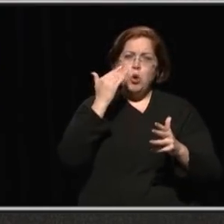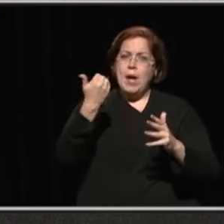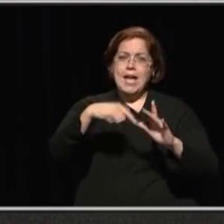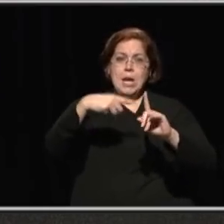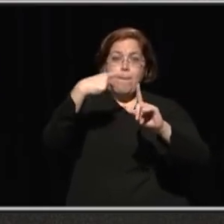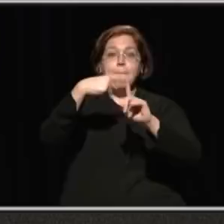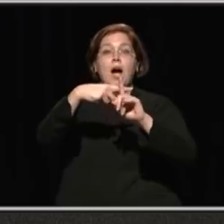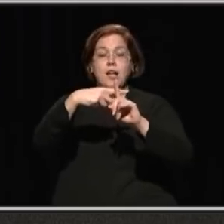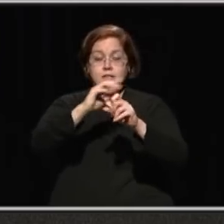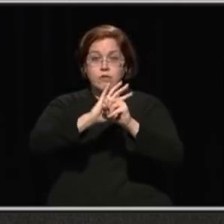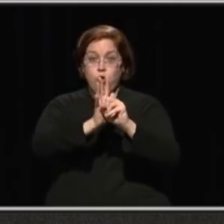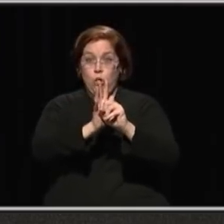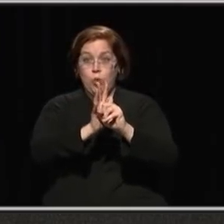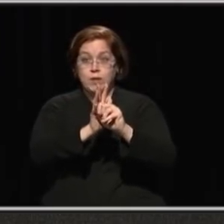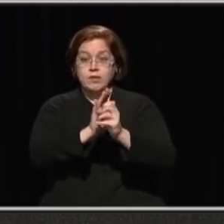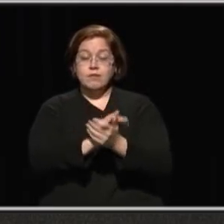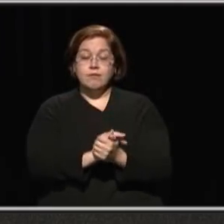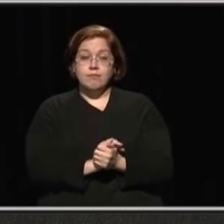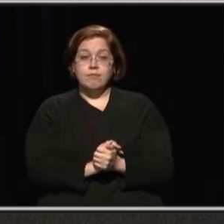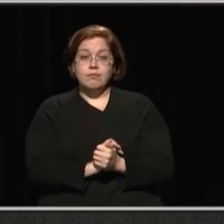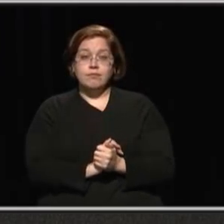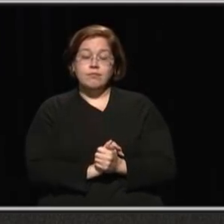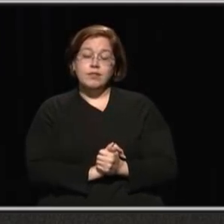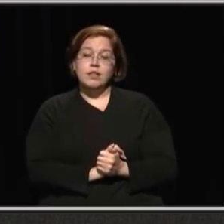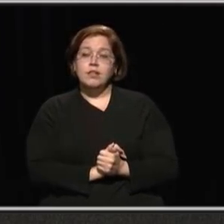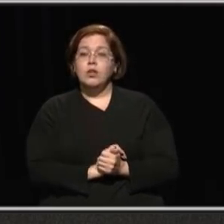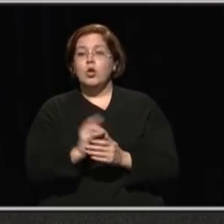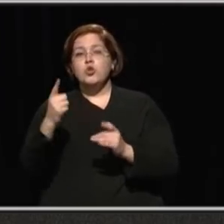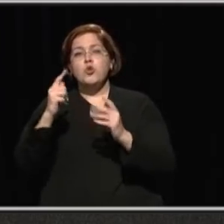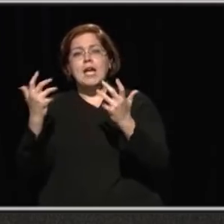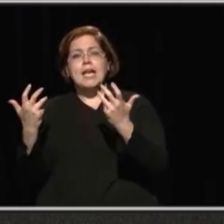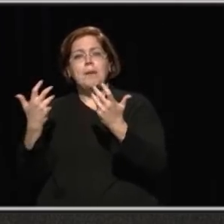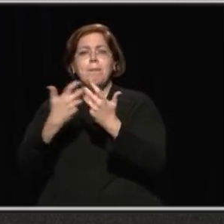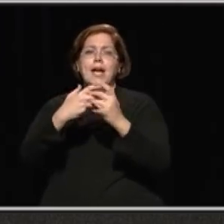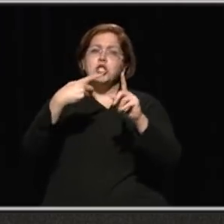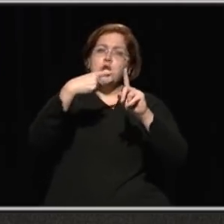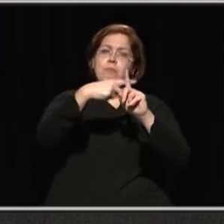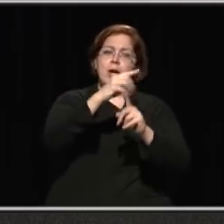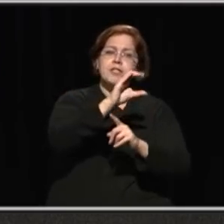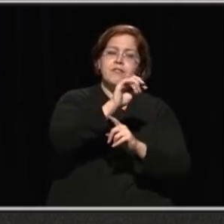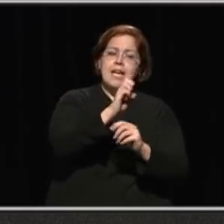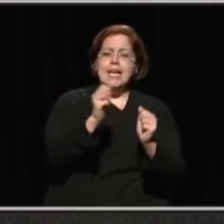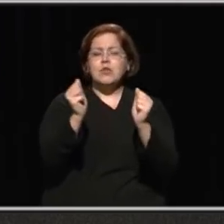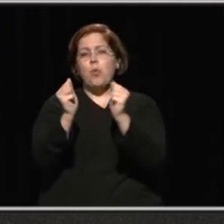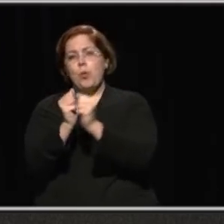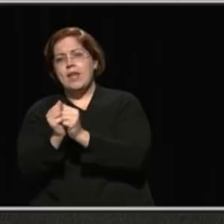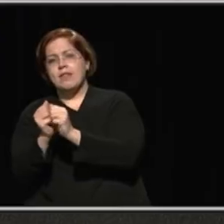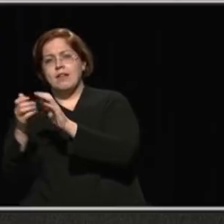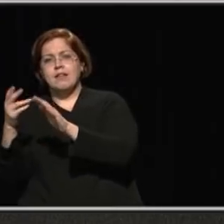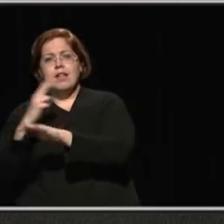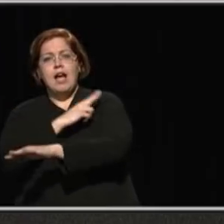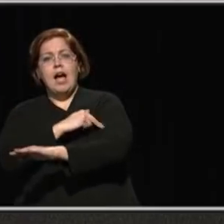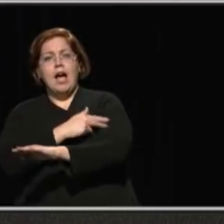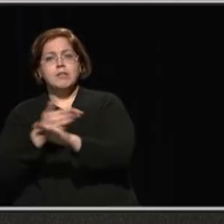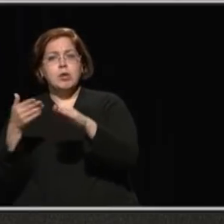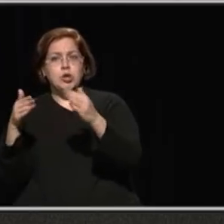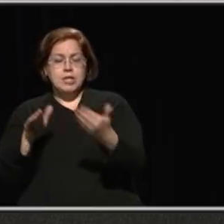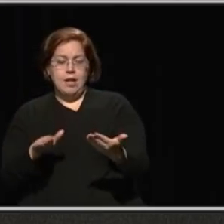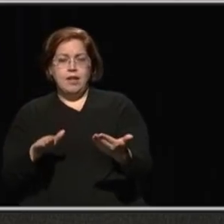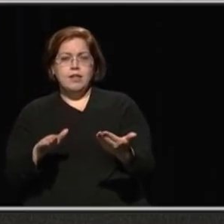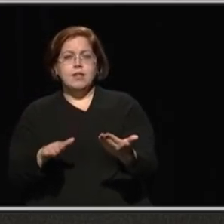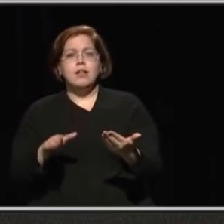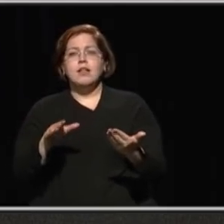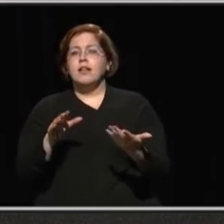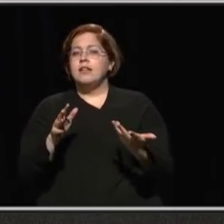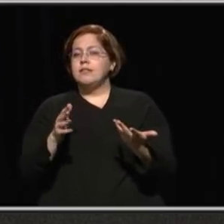COVID to report it, even if they don't die. So they can match the positive COVID and the hospital deaths. So if we know a reason, it's a